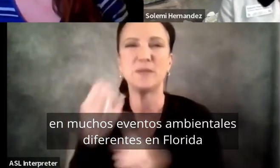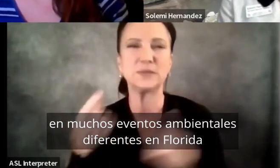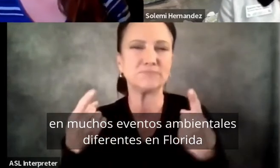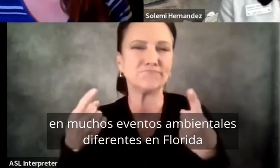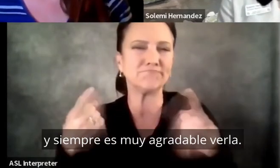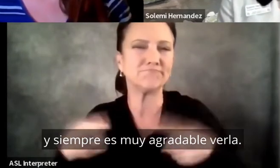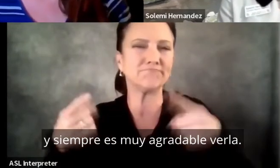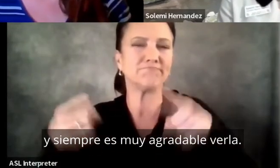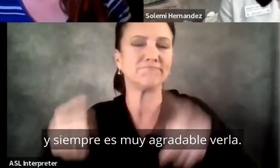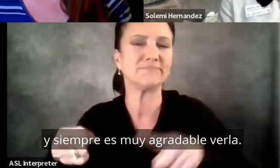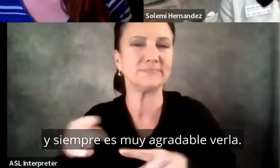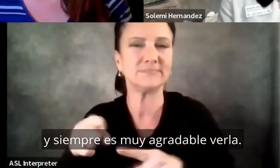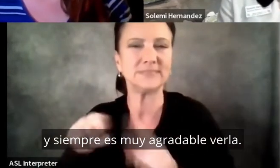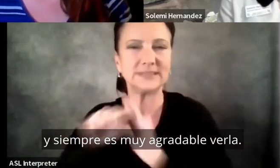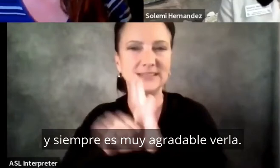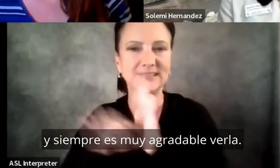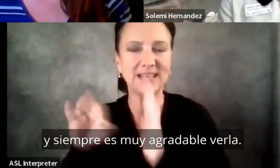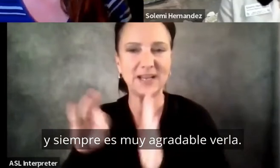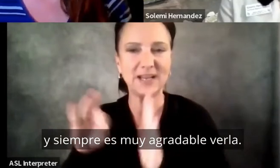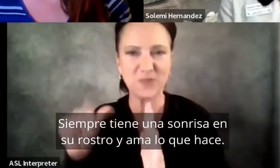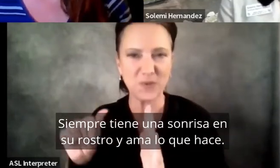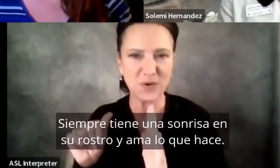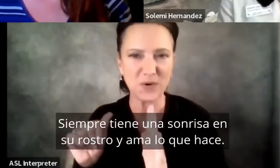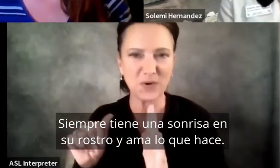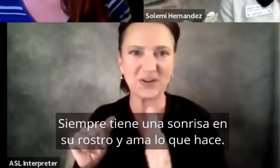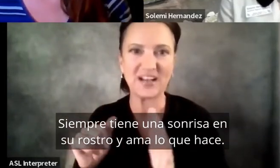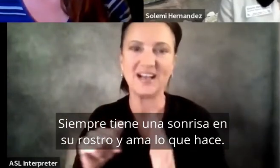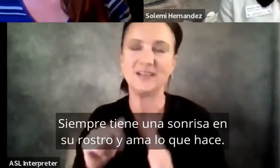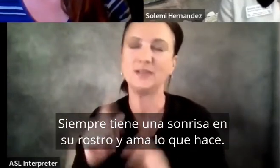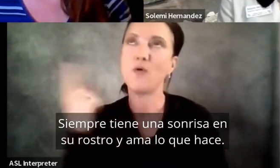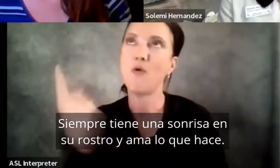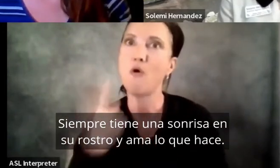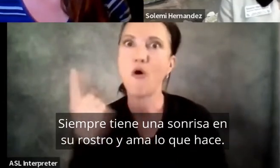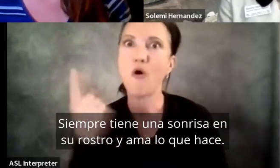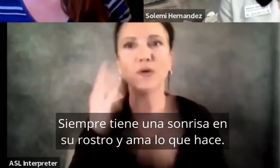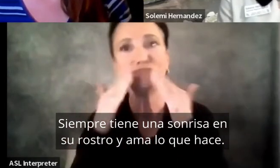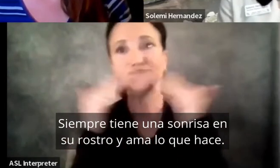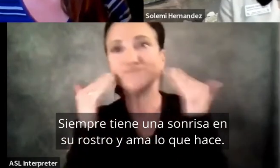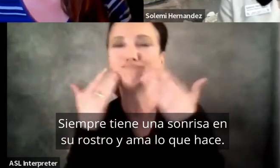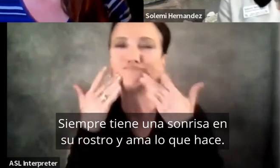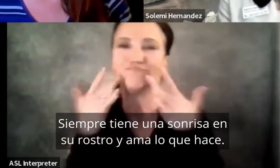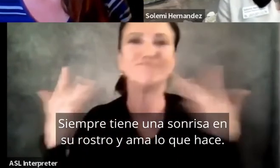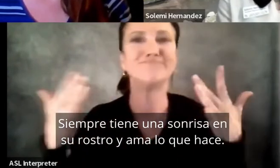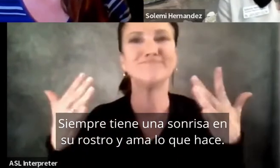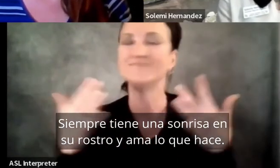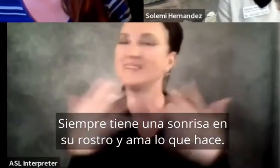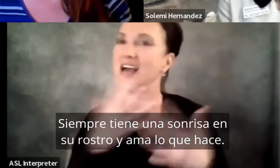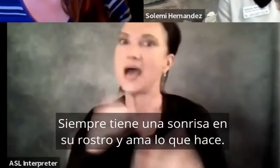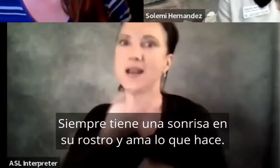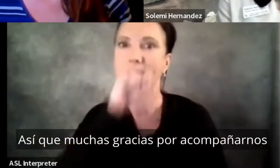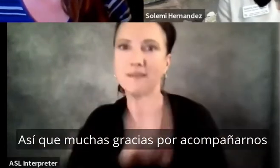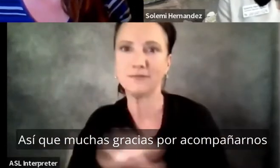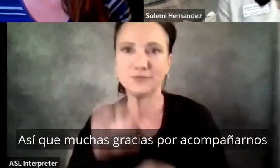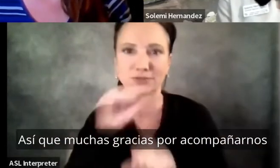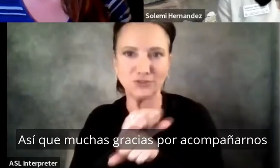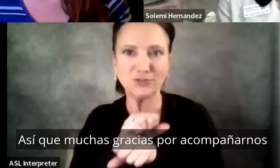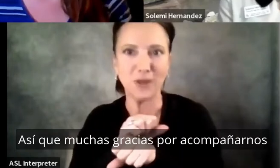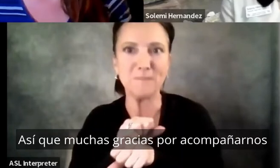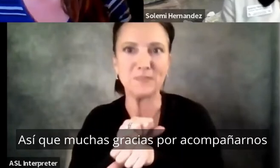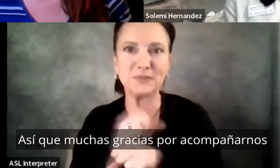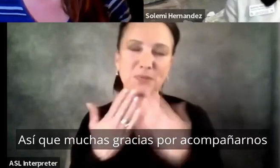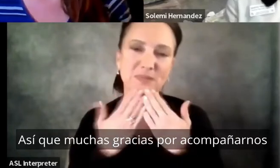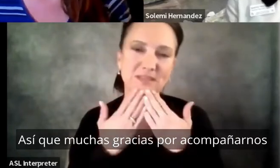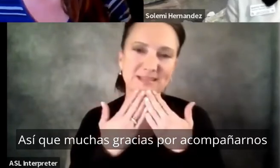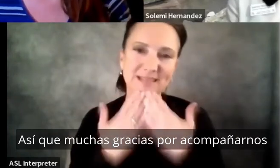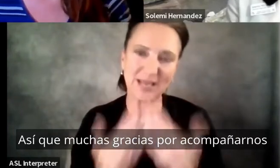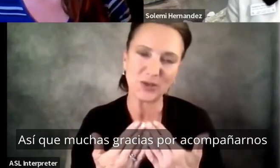around Florida, and it's always so nice to see her. She always has a smile on her face and loves what she does. And so thank you so